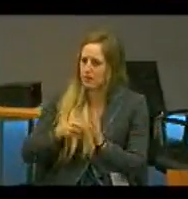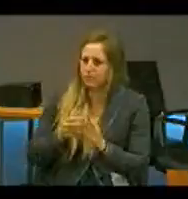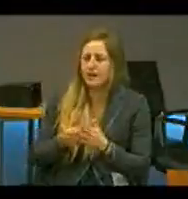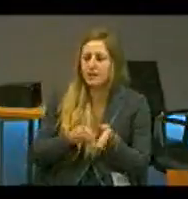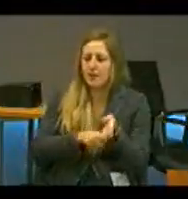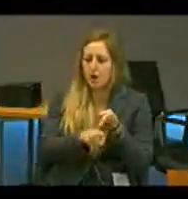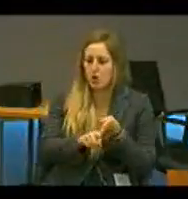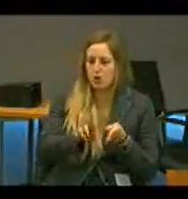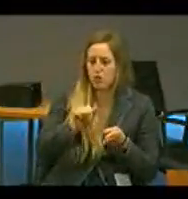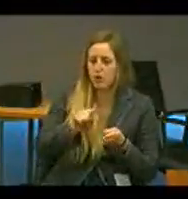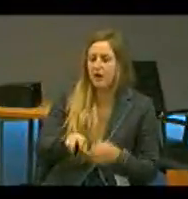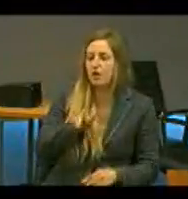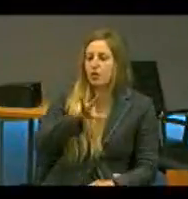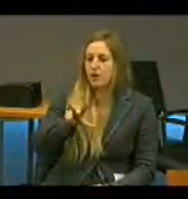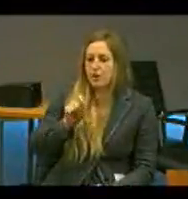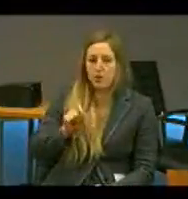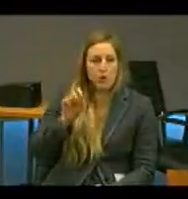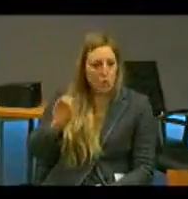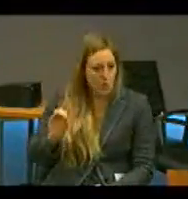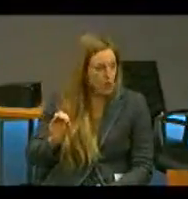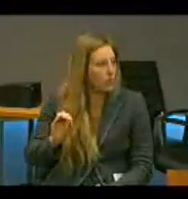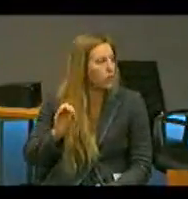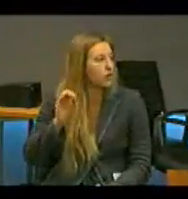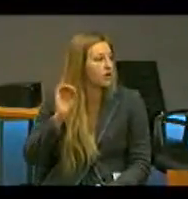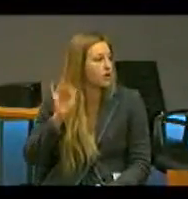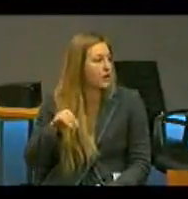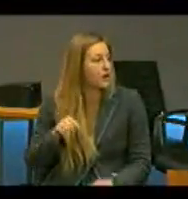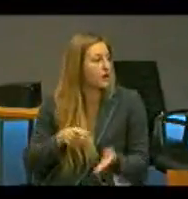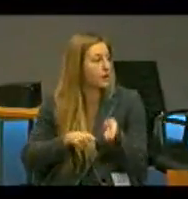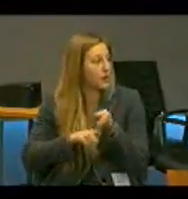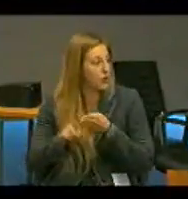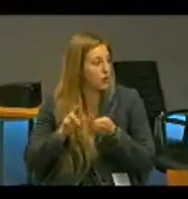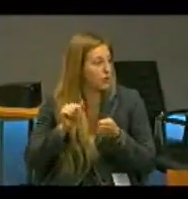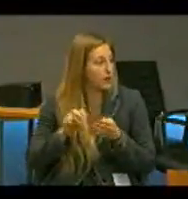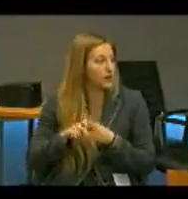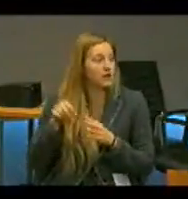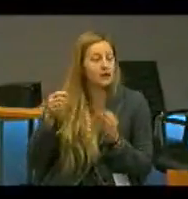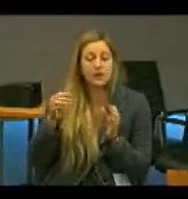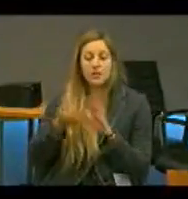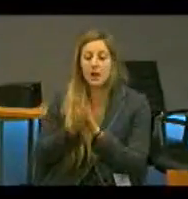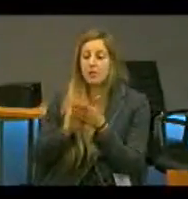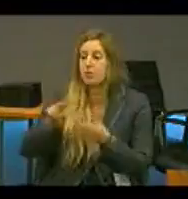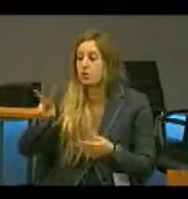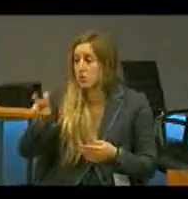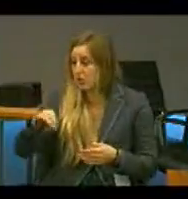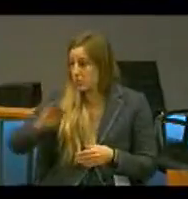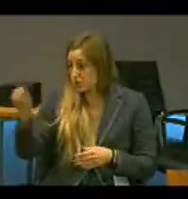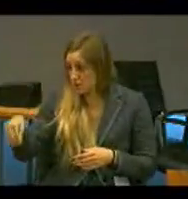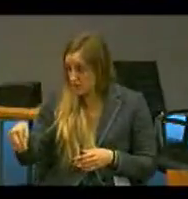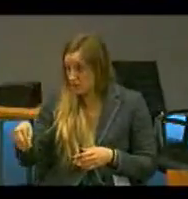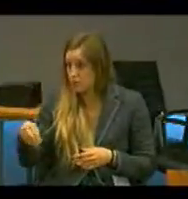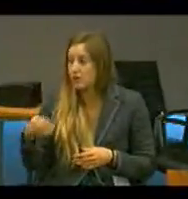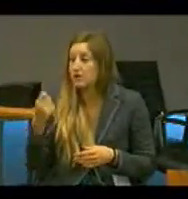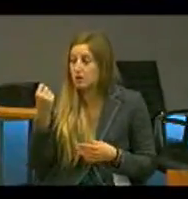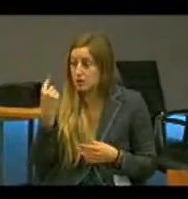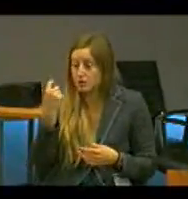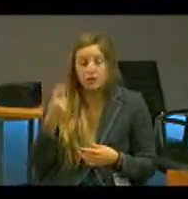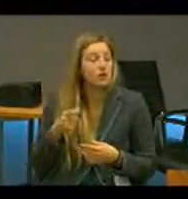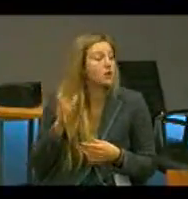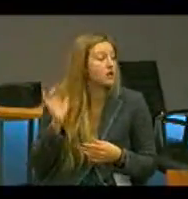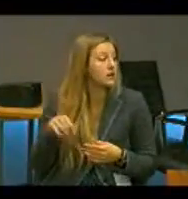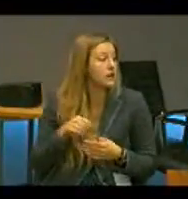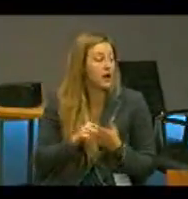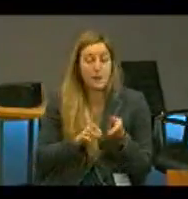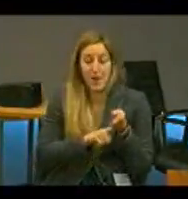3 times the white rate. The relative difference is 200%. The minority rate is 200% greater than the